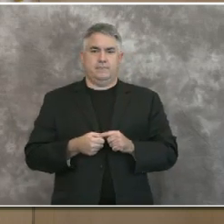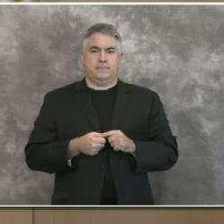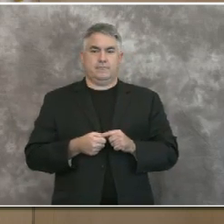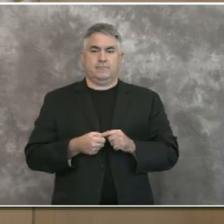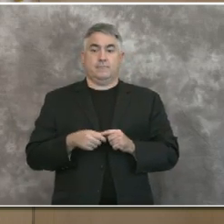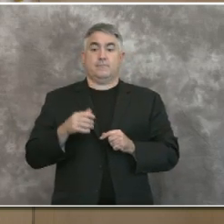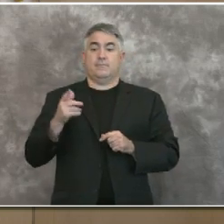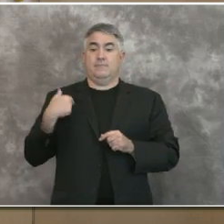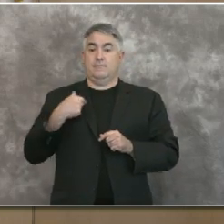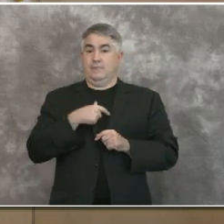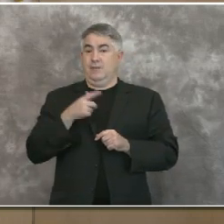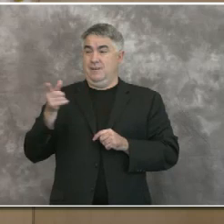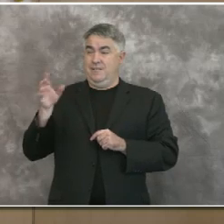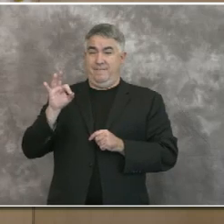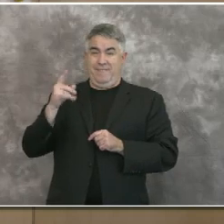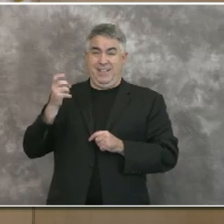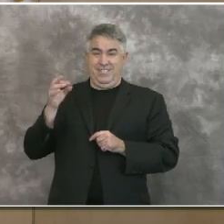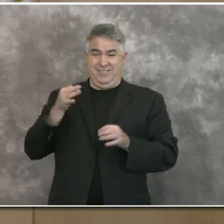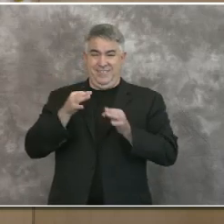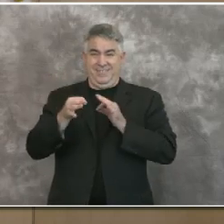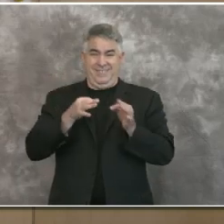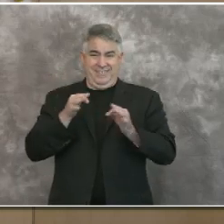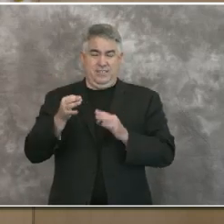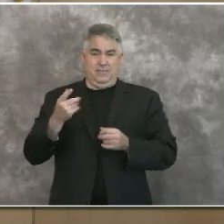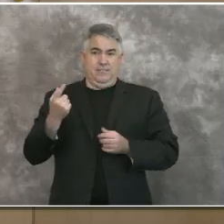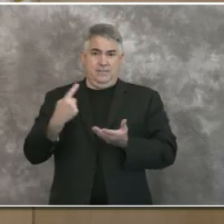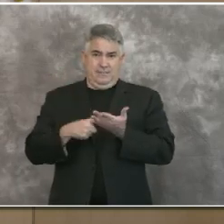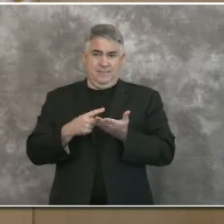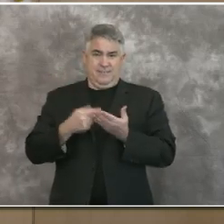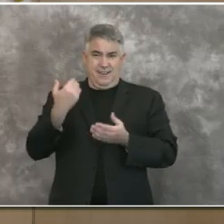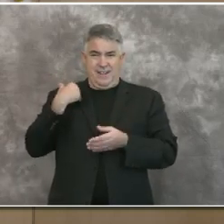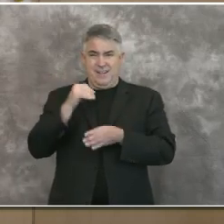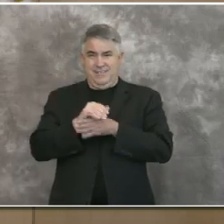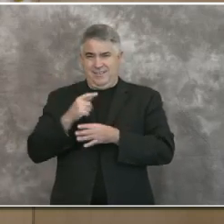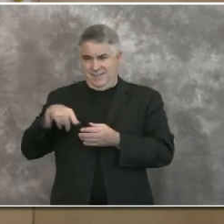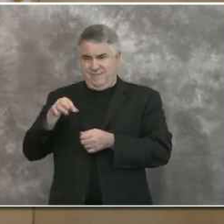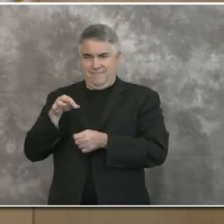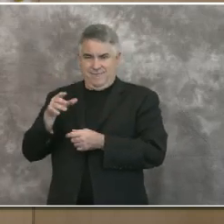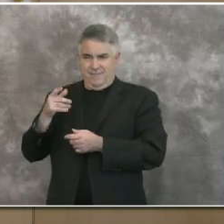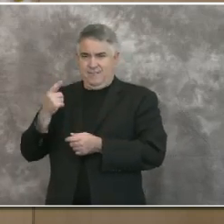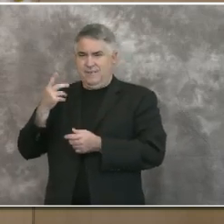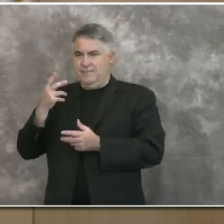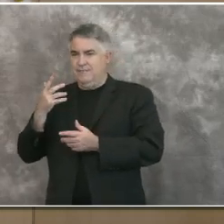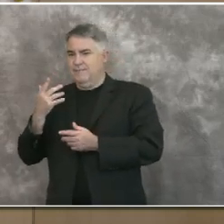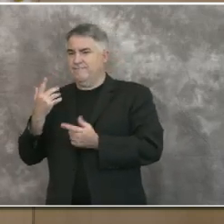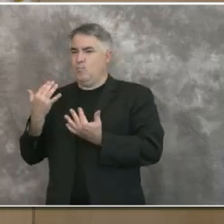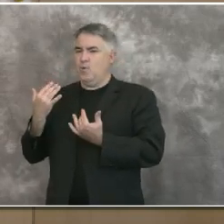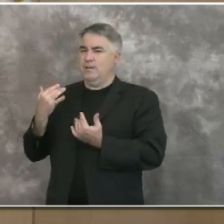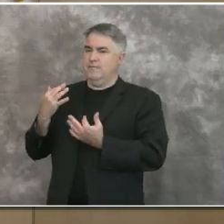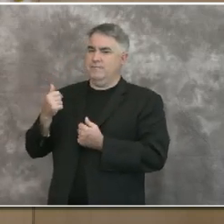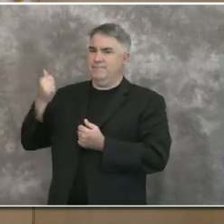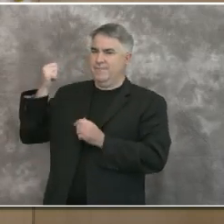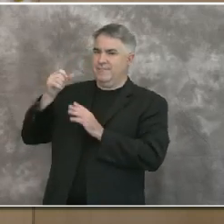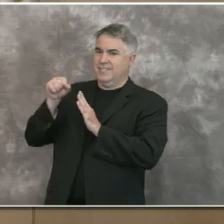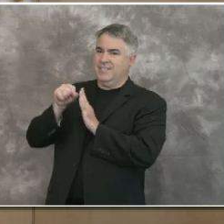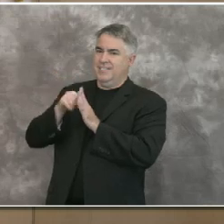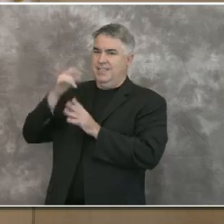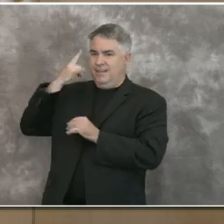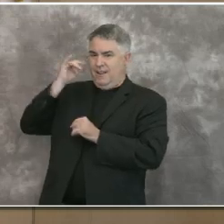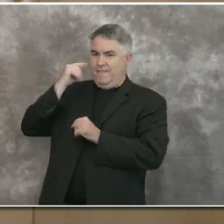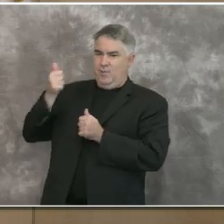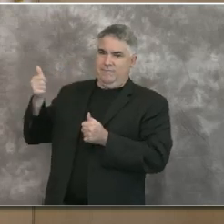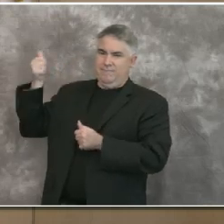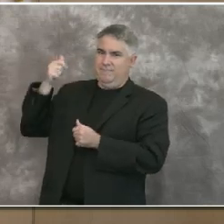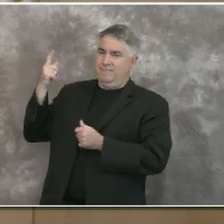that request last evening and are waiting to hear from the California Department of Public Health. This request